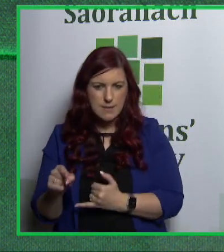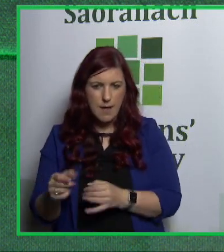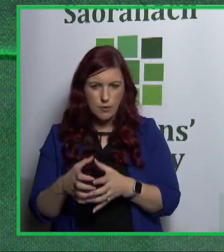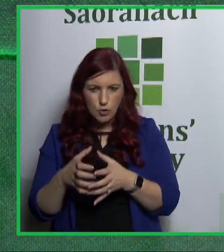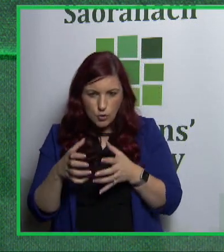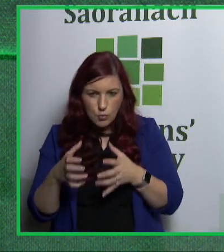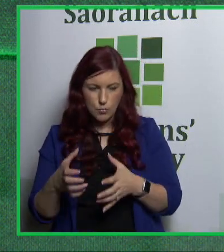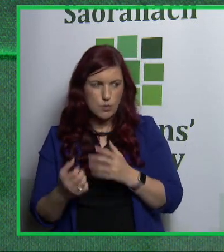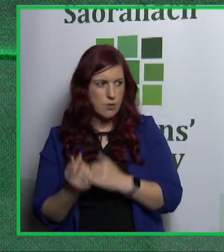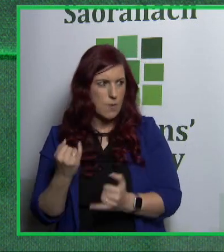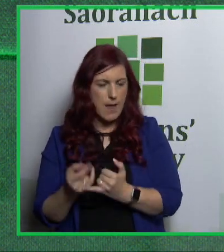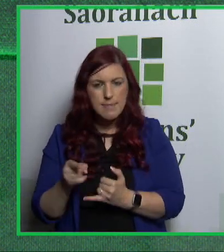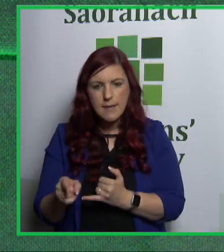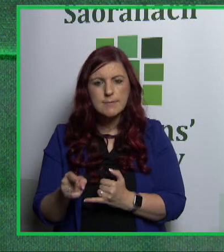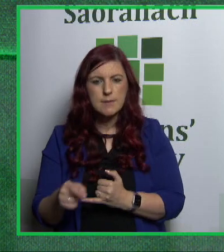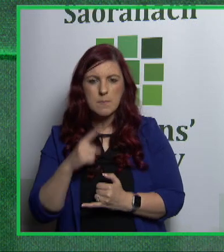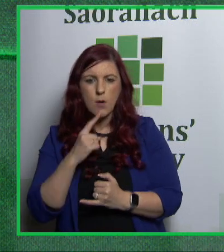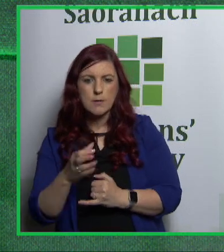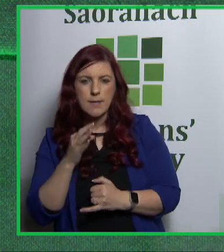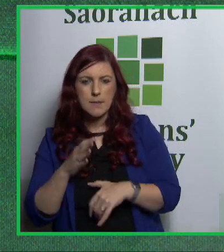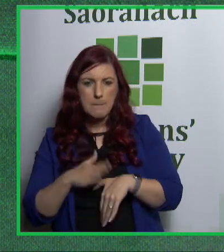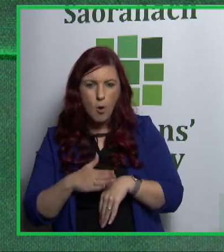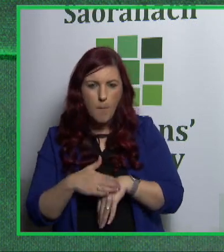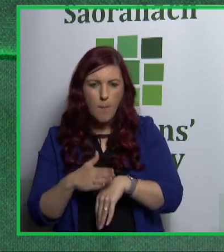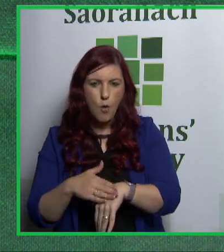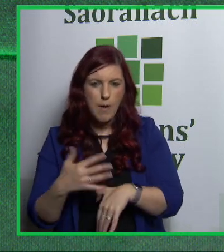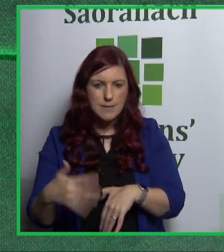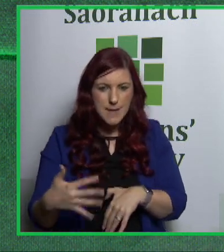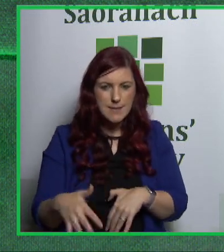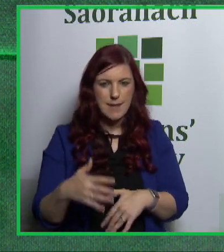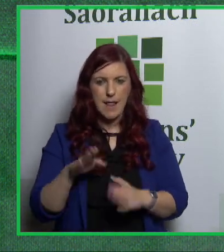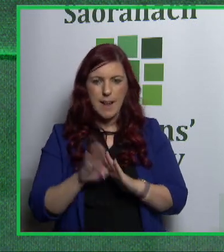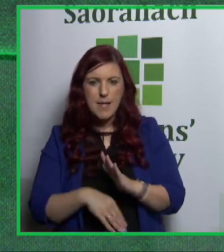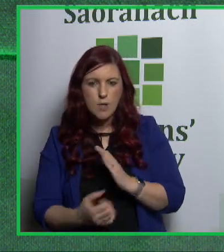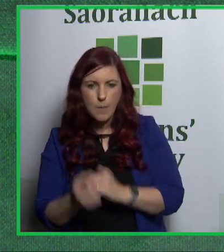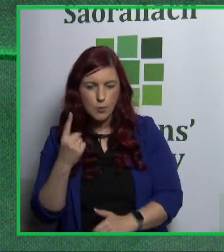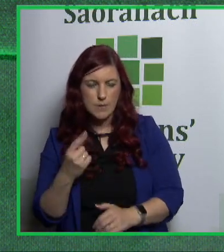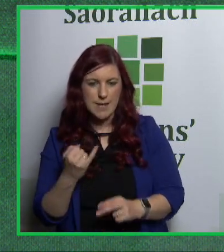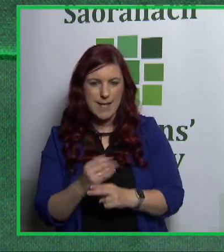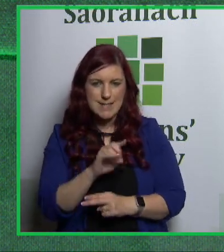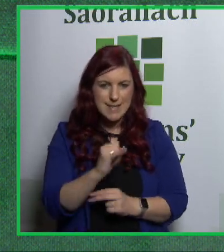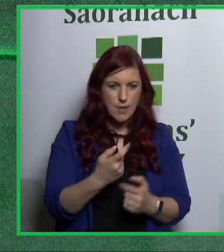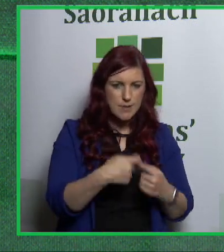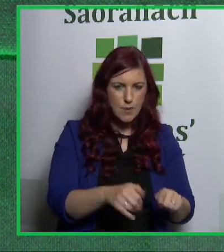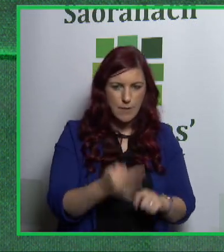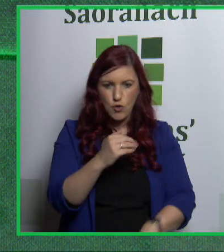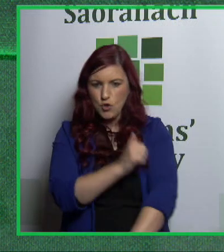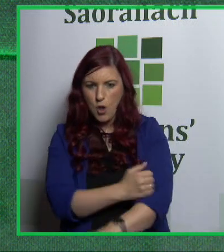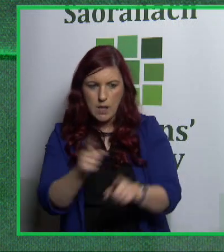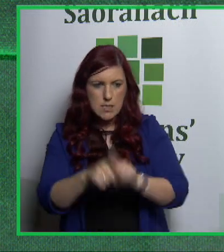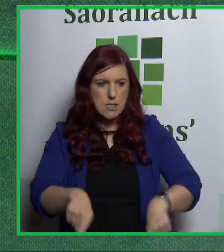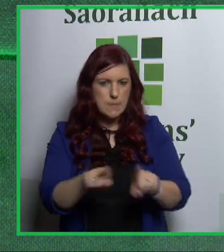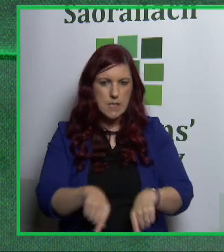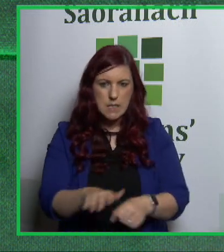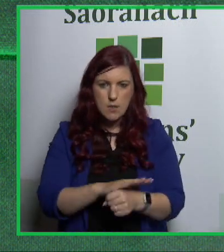down, bus routes are getting more expensive and less frequent. There's less of an opportunity to leave your town. So if you're stuck in the same town all the